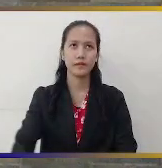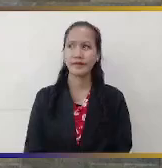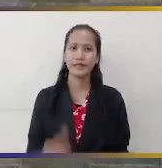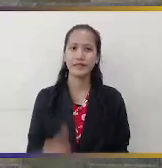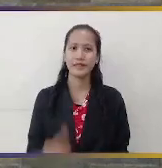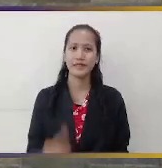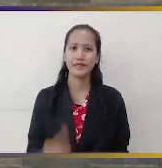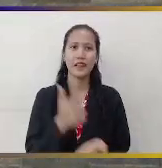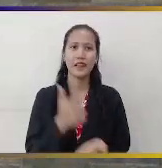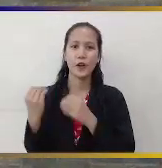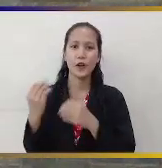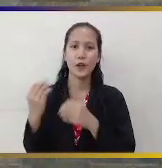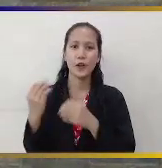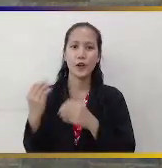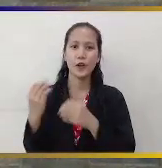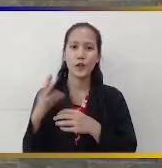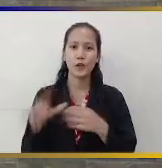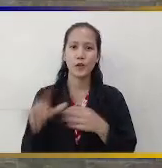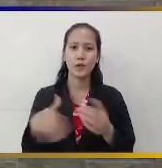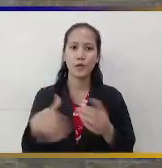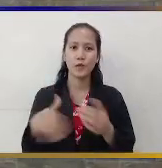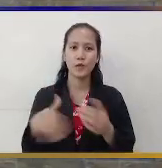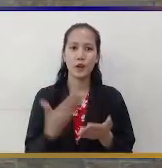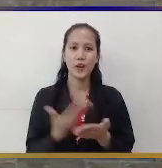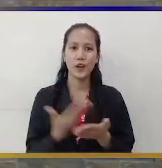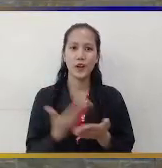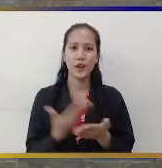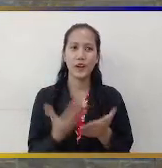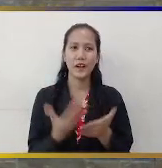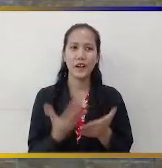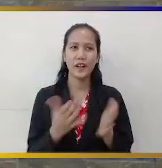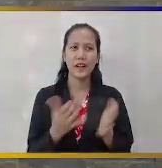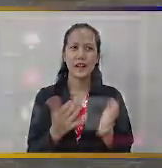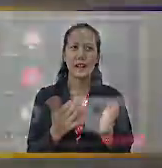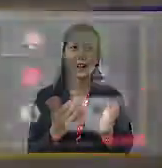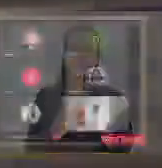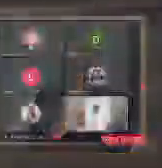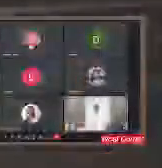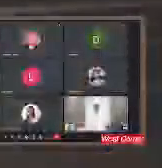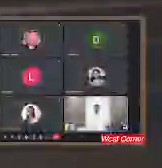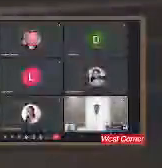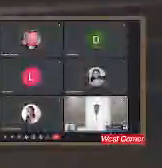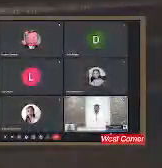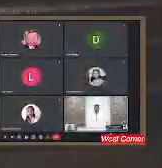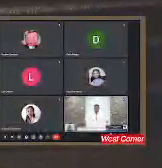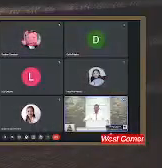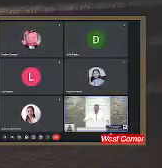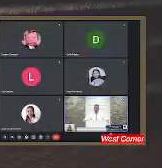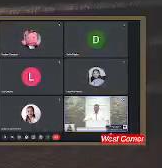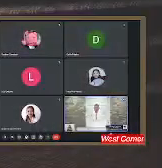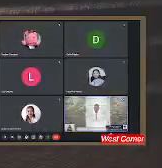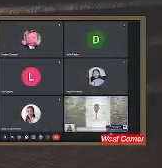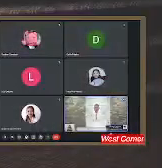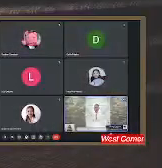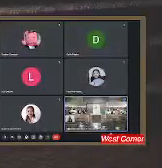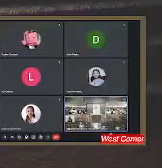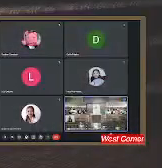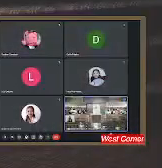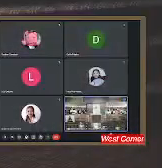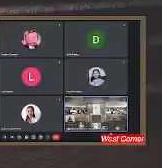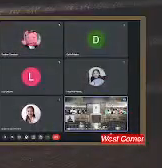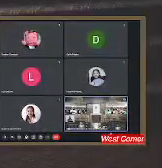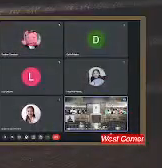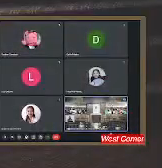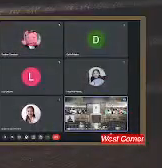But once again, there's no substitute for the preaching of the Word of God. Please all rise as I call to the pulpit, Brother